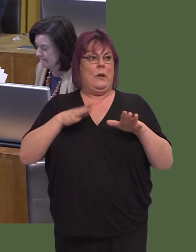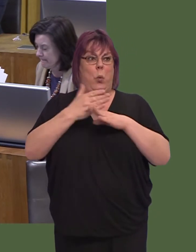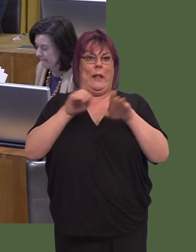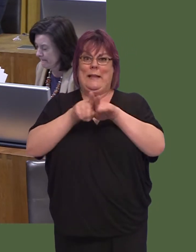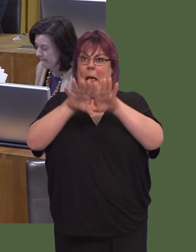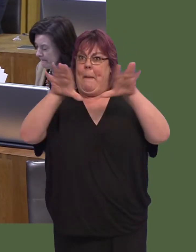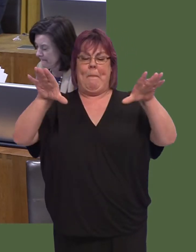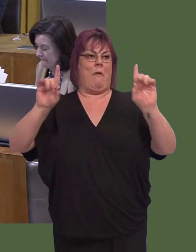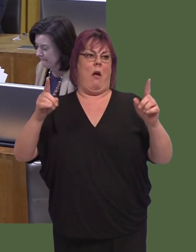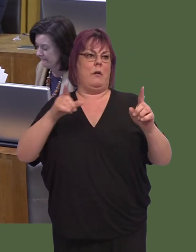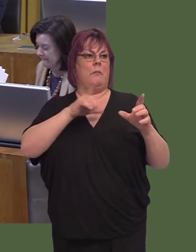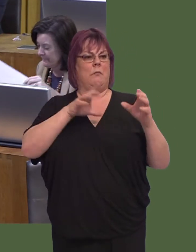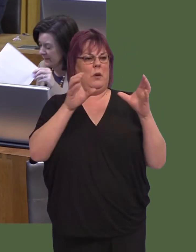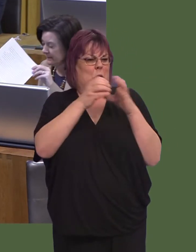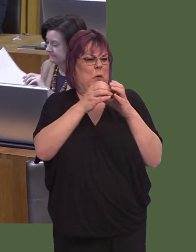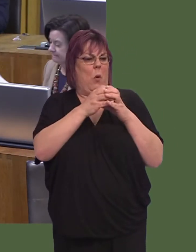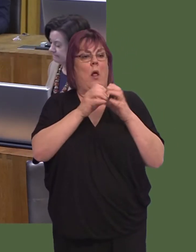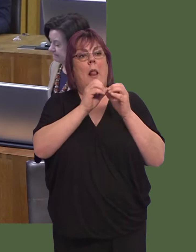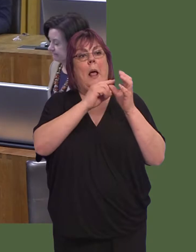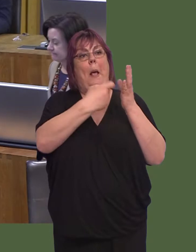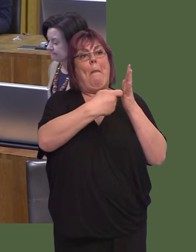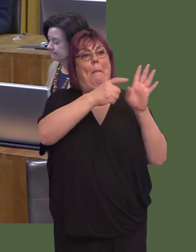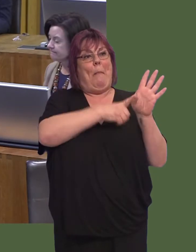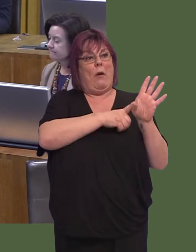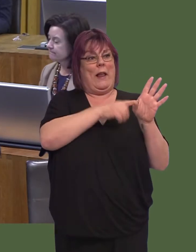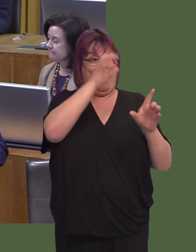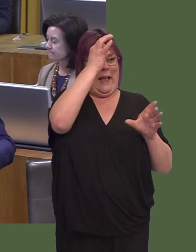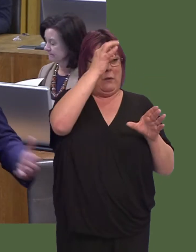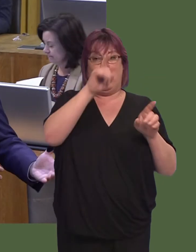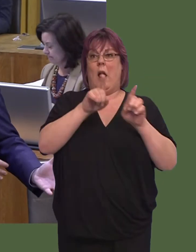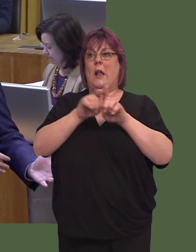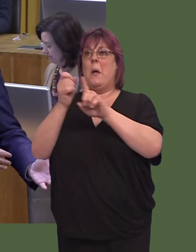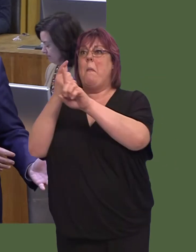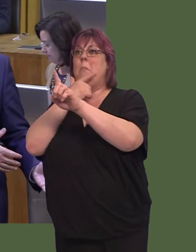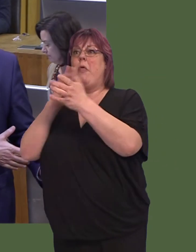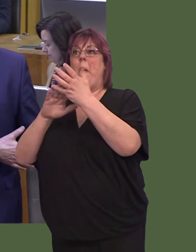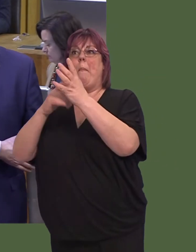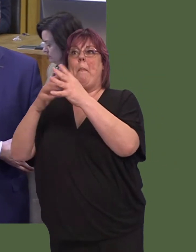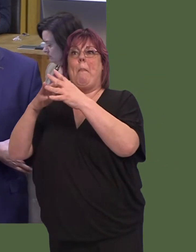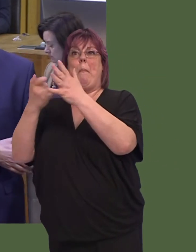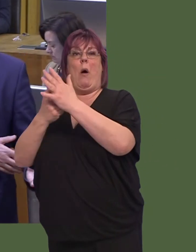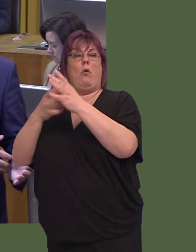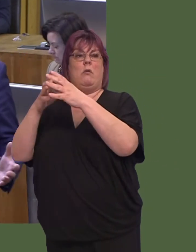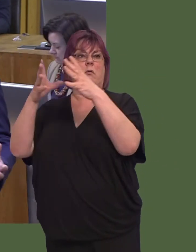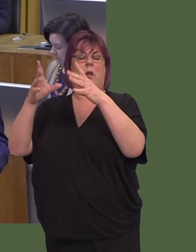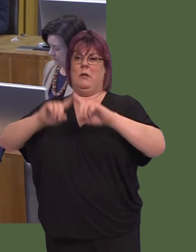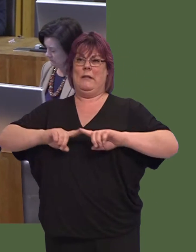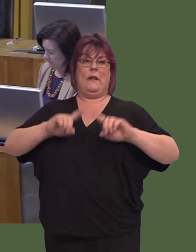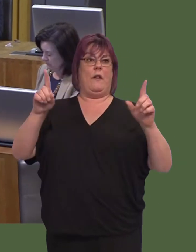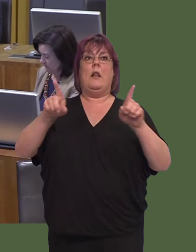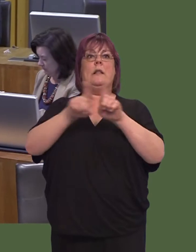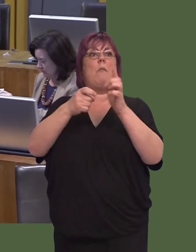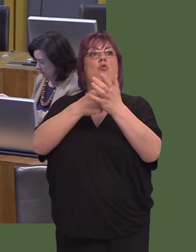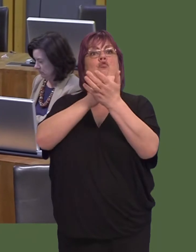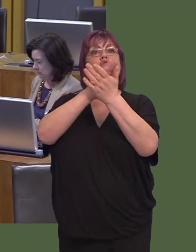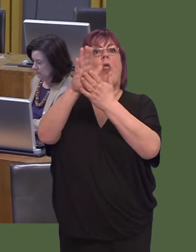all of them, given their differences in size. For example, Barry Town Council, compared to Merthyr Mawr Community Council in my part of the world, there's an enormous difference in size. And there are some parts